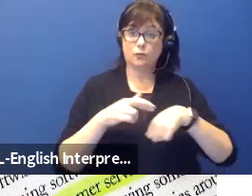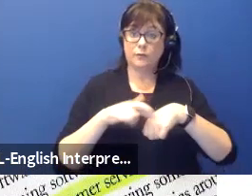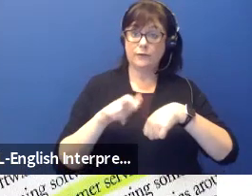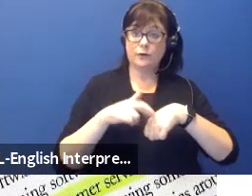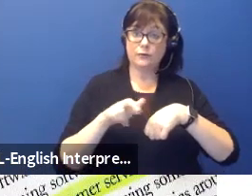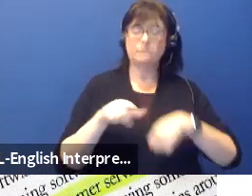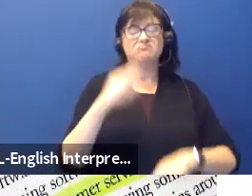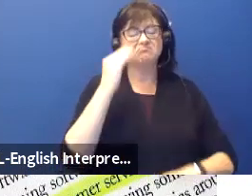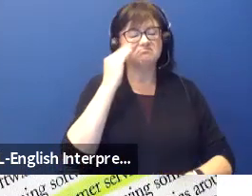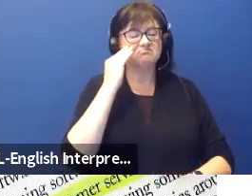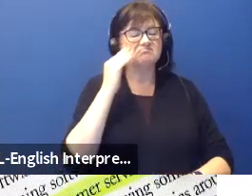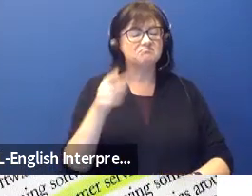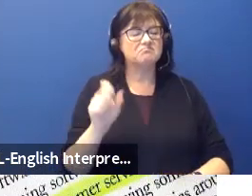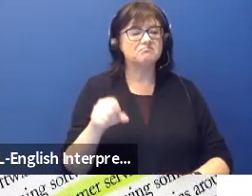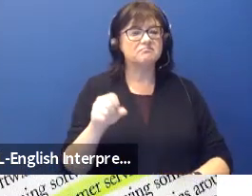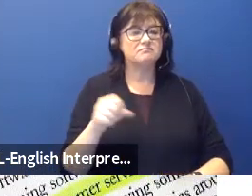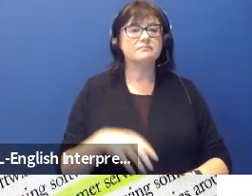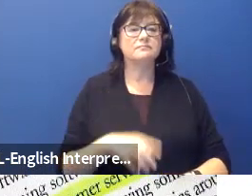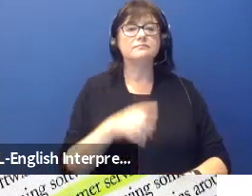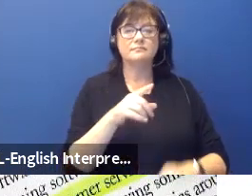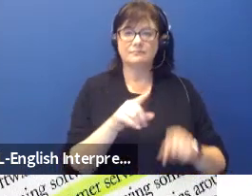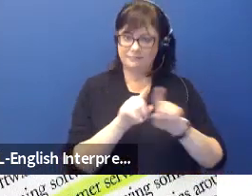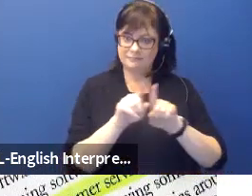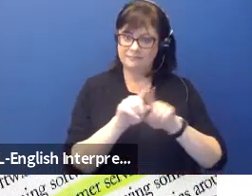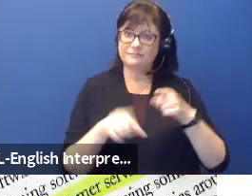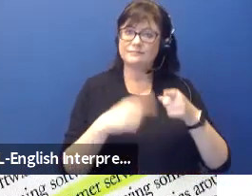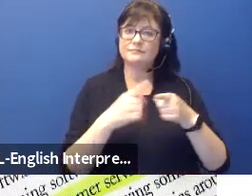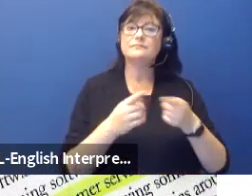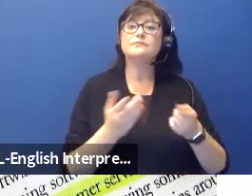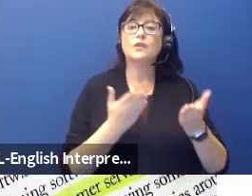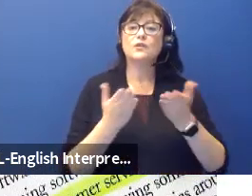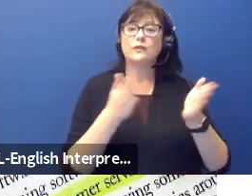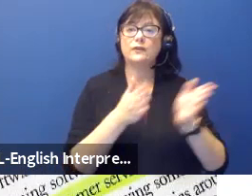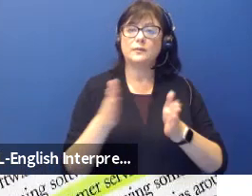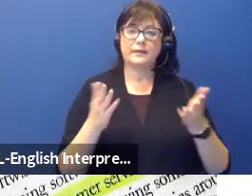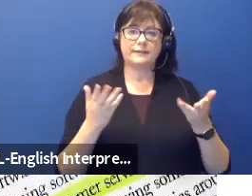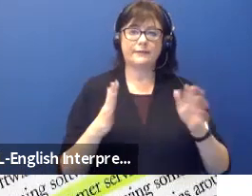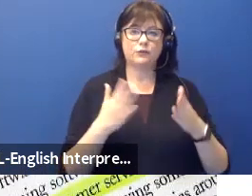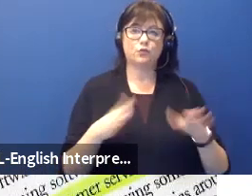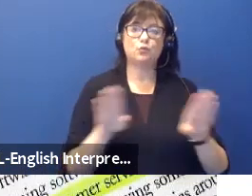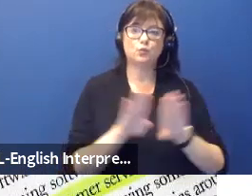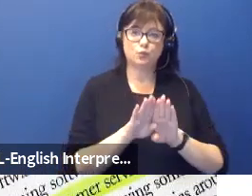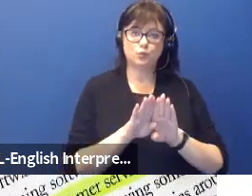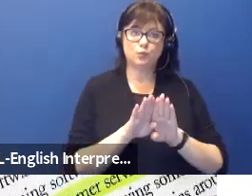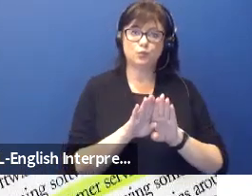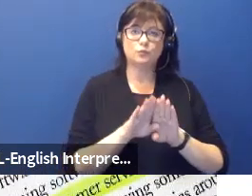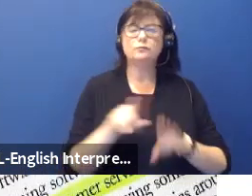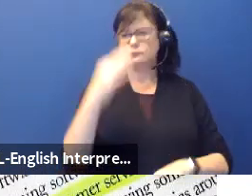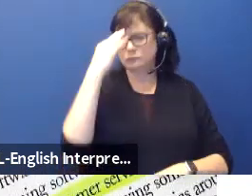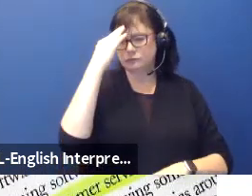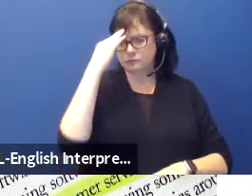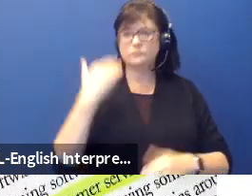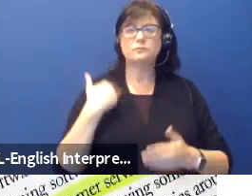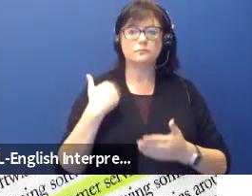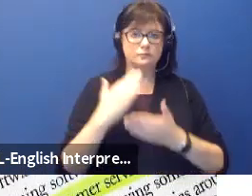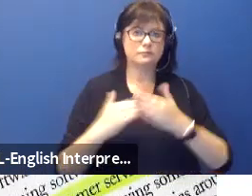This is also a measure based on closed service plans. And you know, you will know we have referred ins, referrals in,